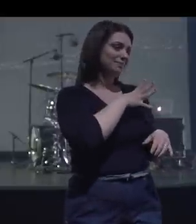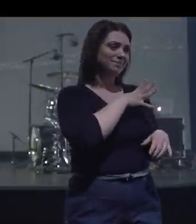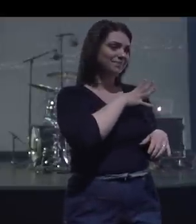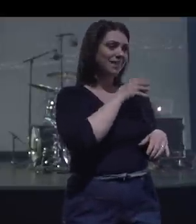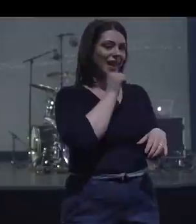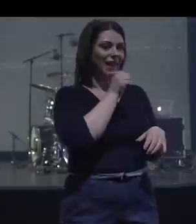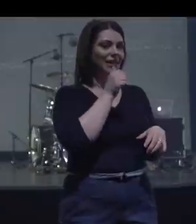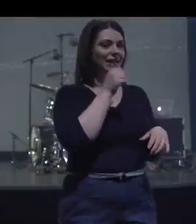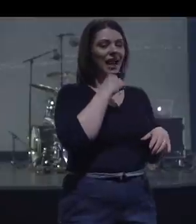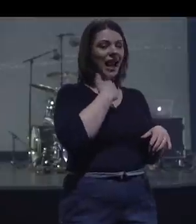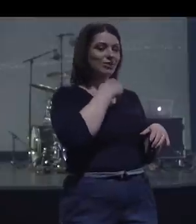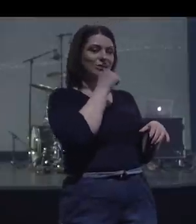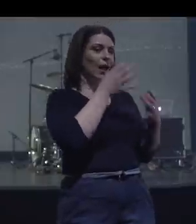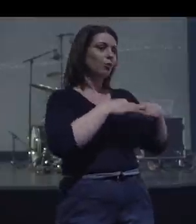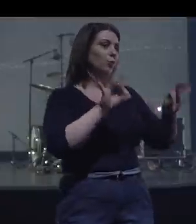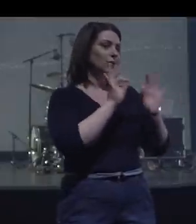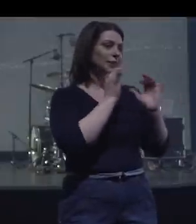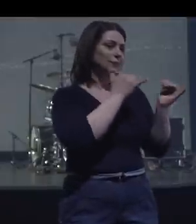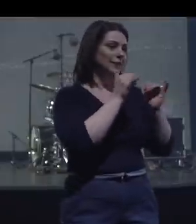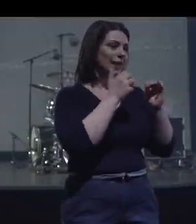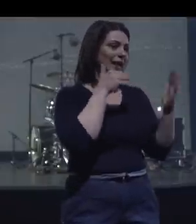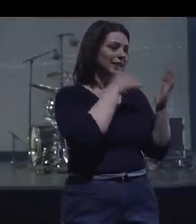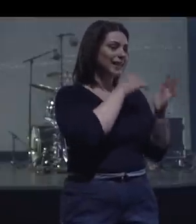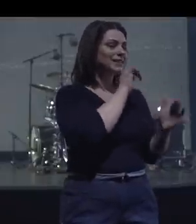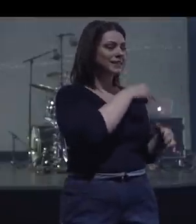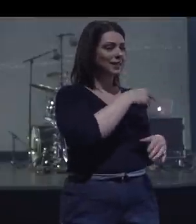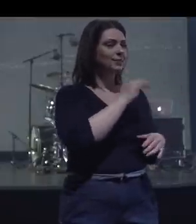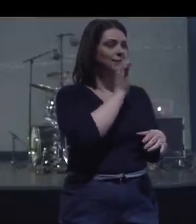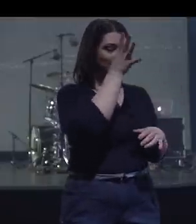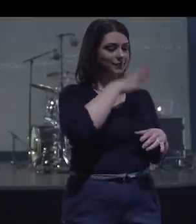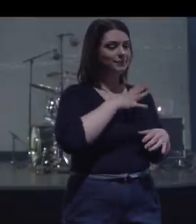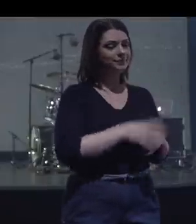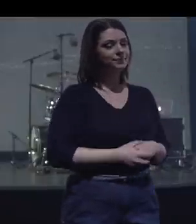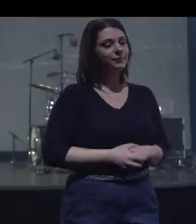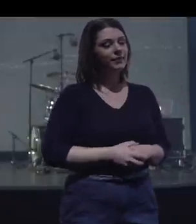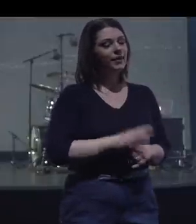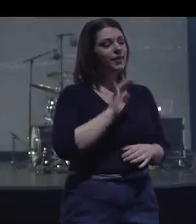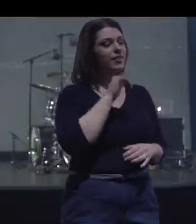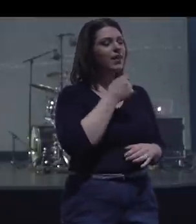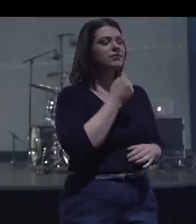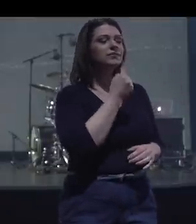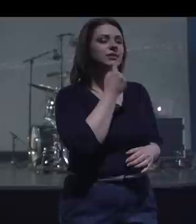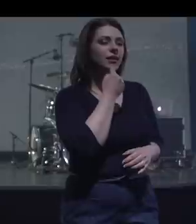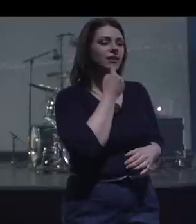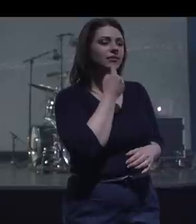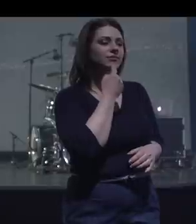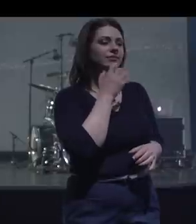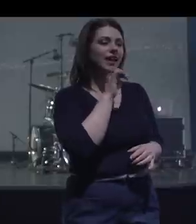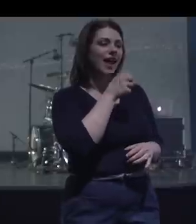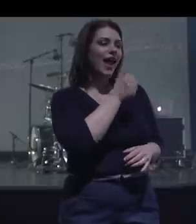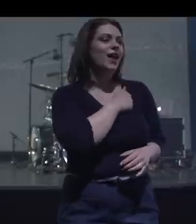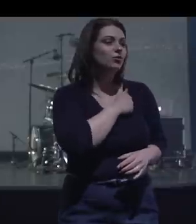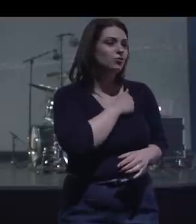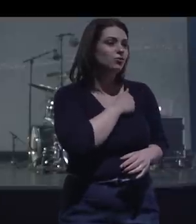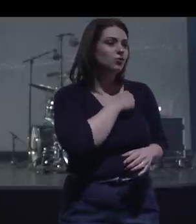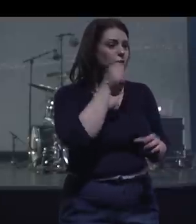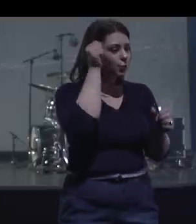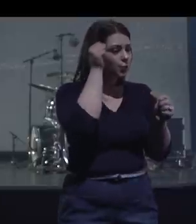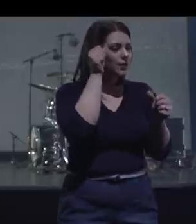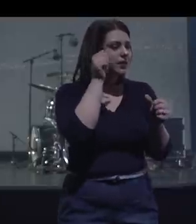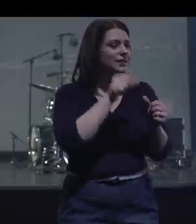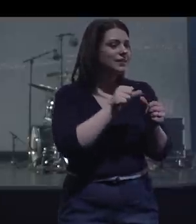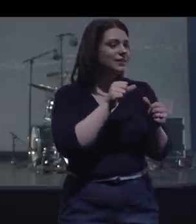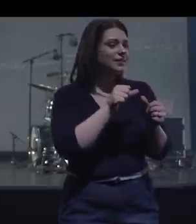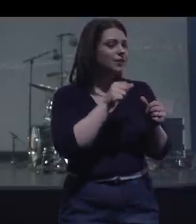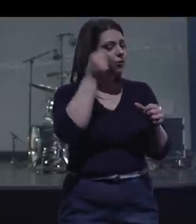was unworthy. It's that same attitude, realization that I